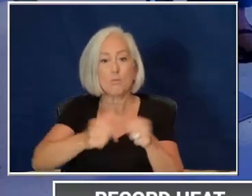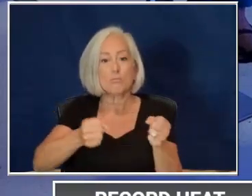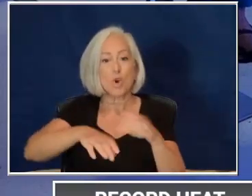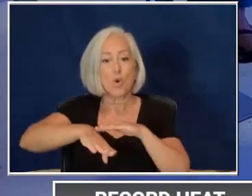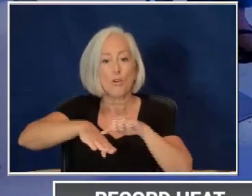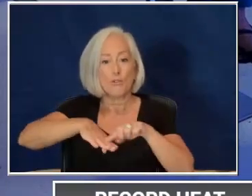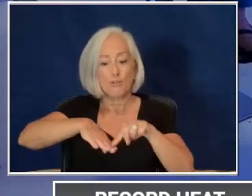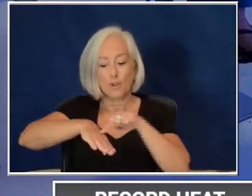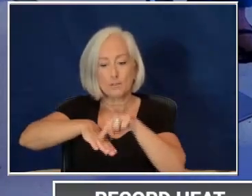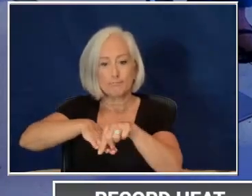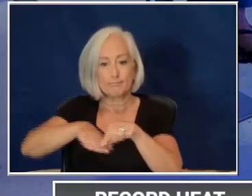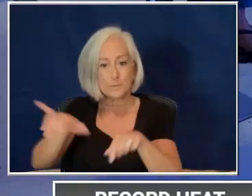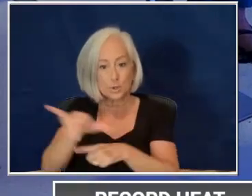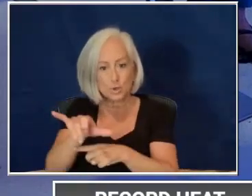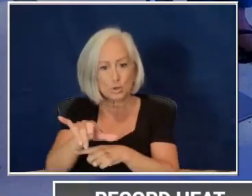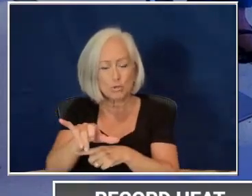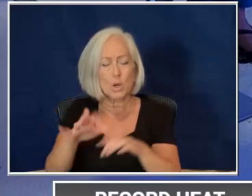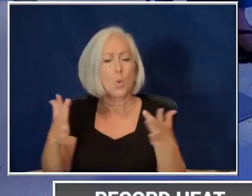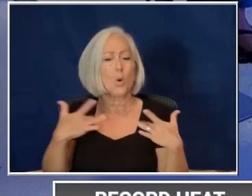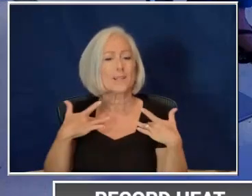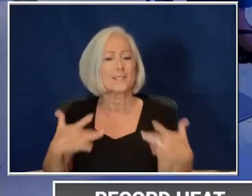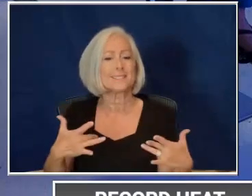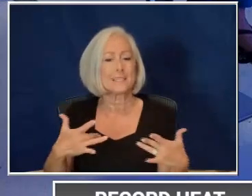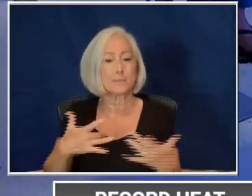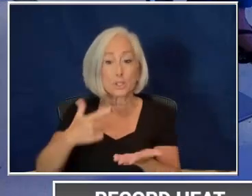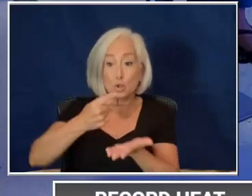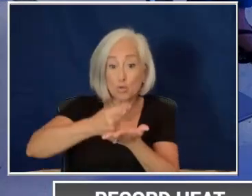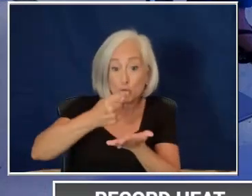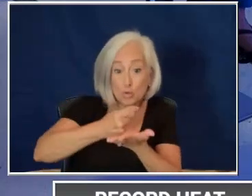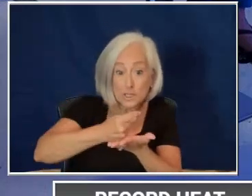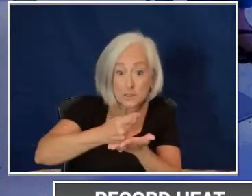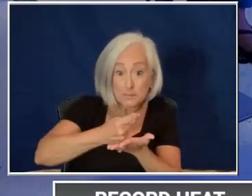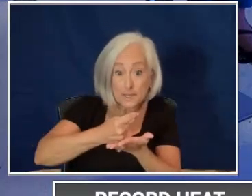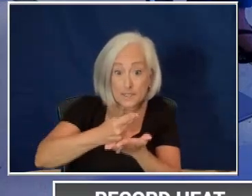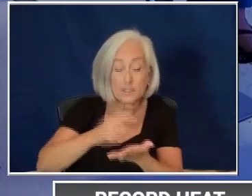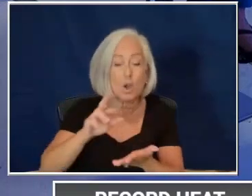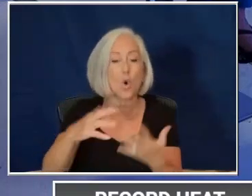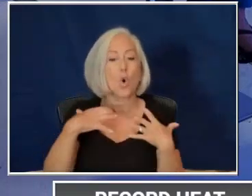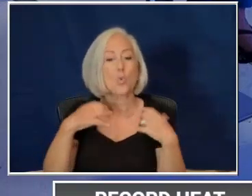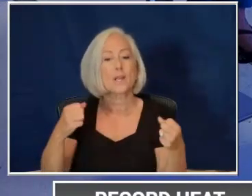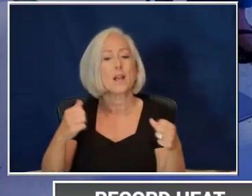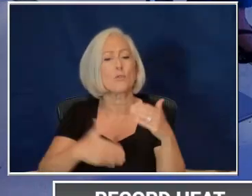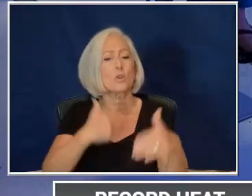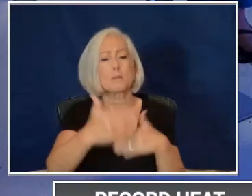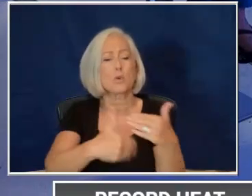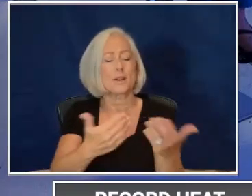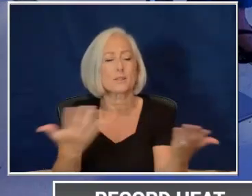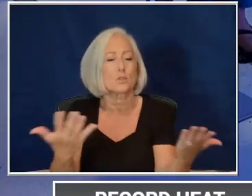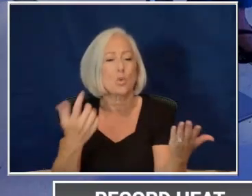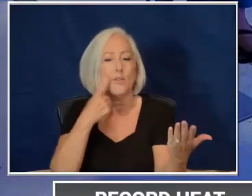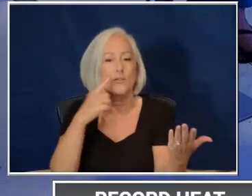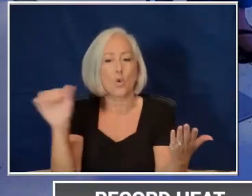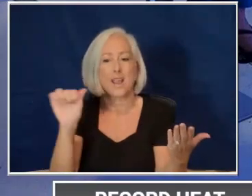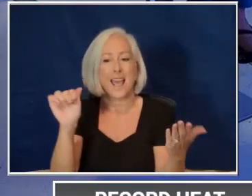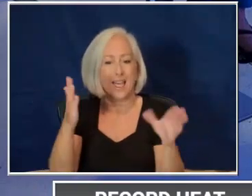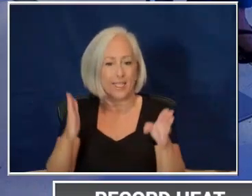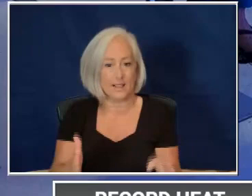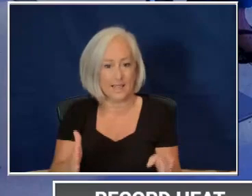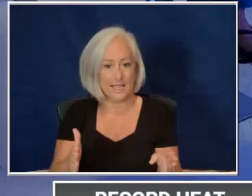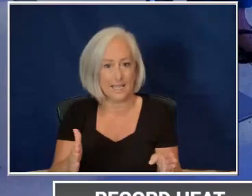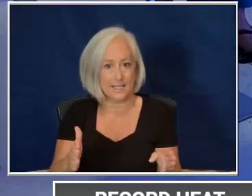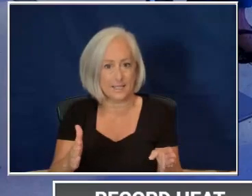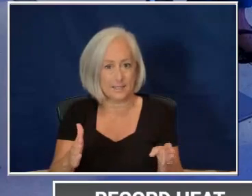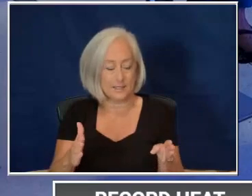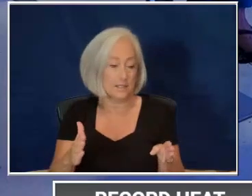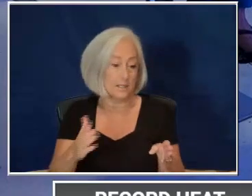what might be maybe even just an athlete's recovery process for a injury that they might sustain during football